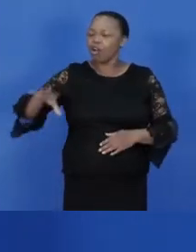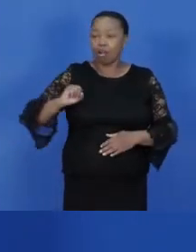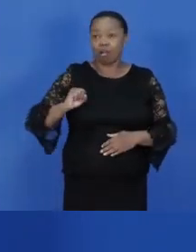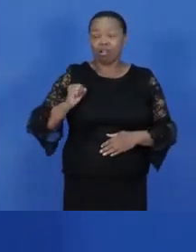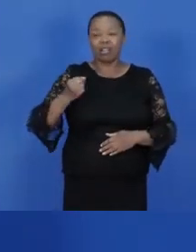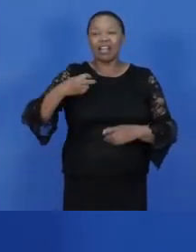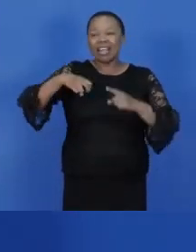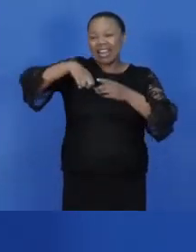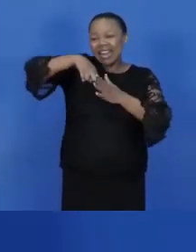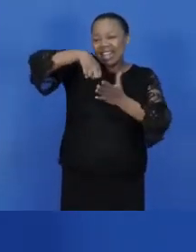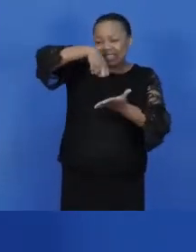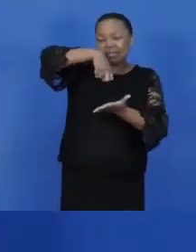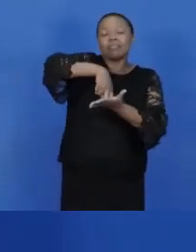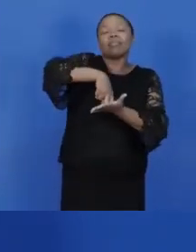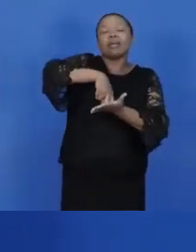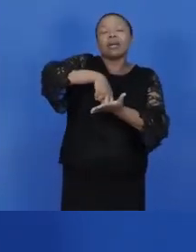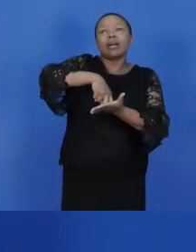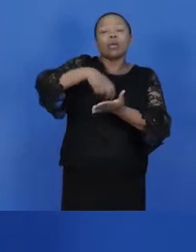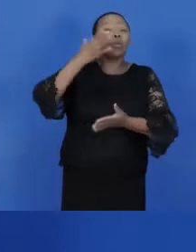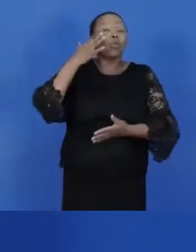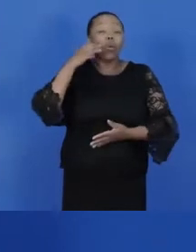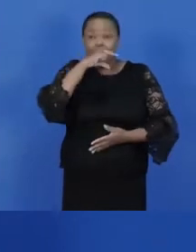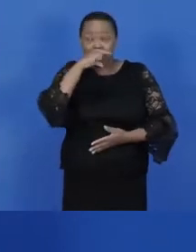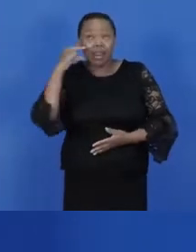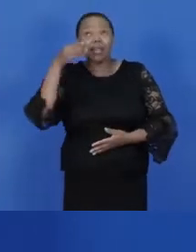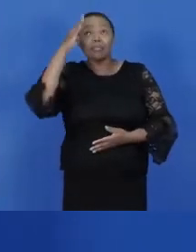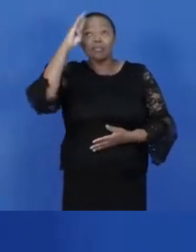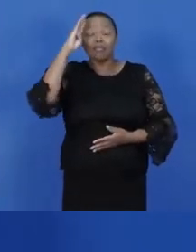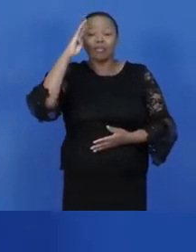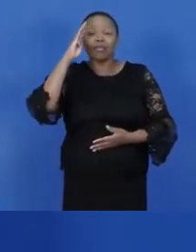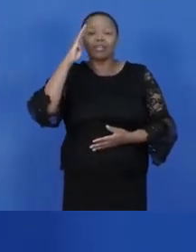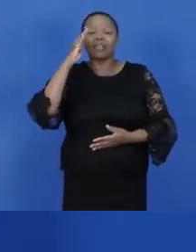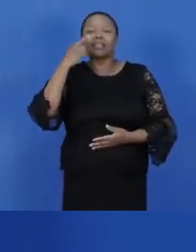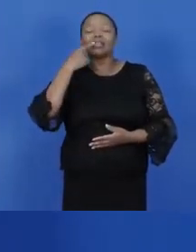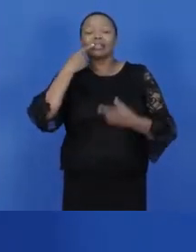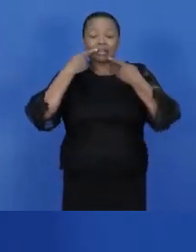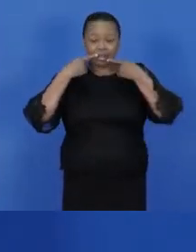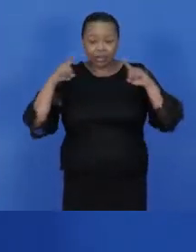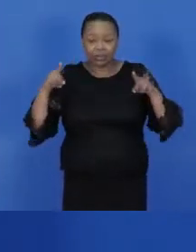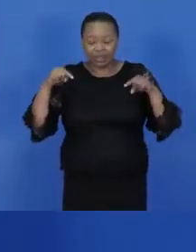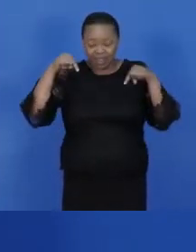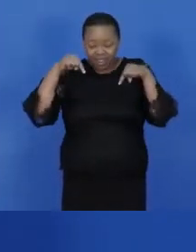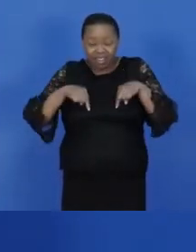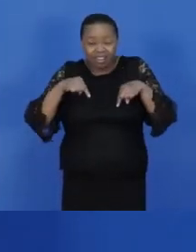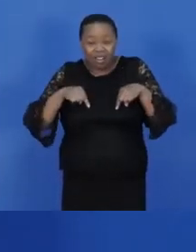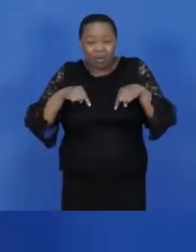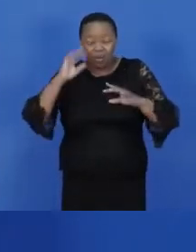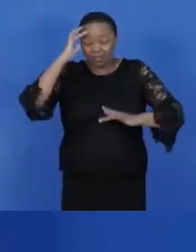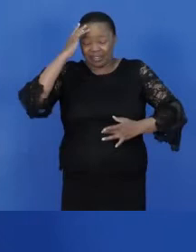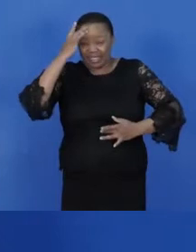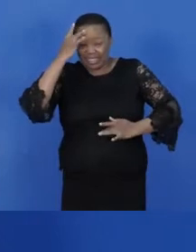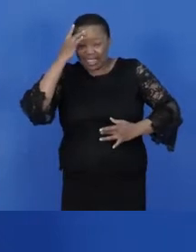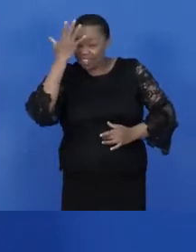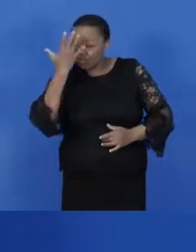knee shall bow down. Those that are in heaven, those that are on earth, those that are under the earth. And even at this particular time, this sickness, this